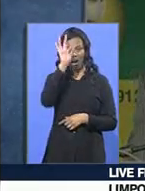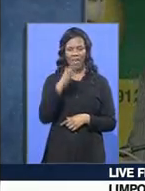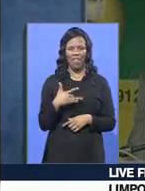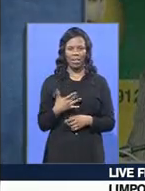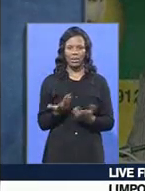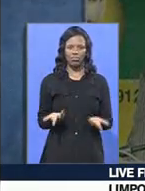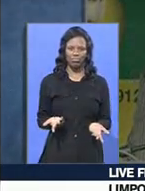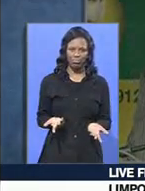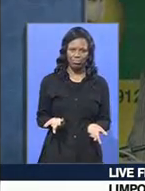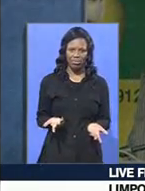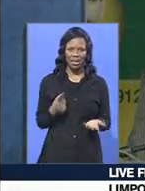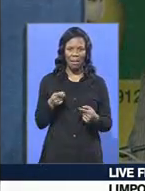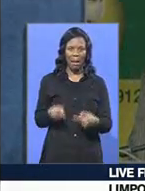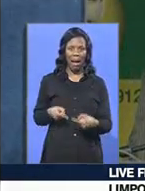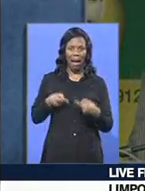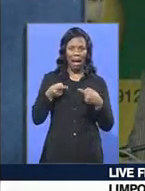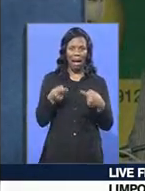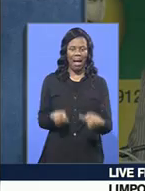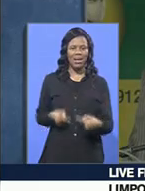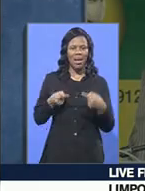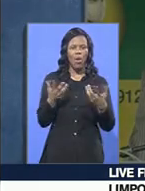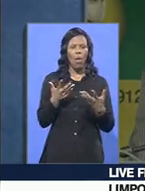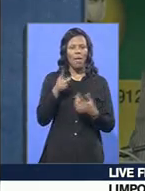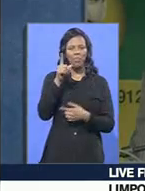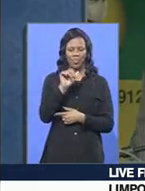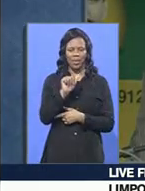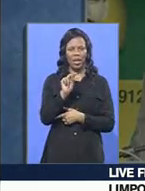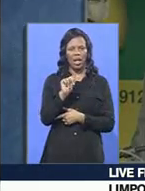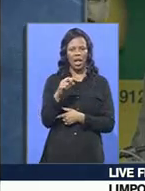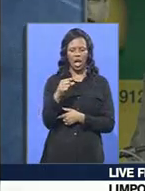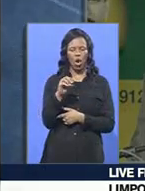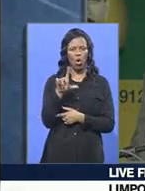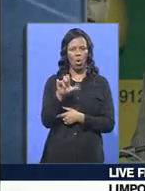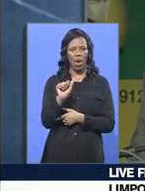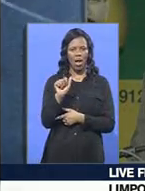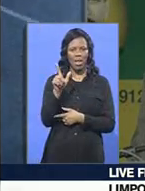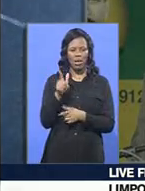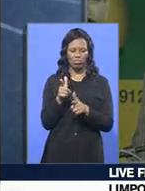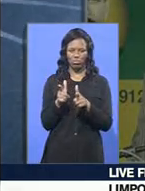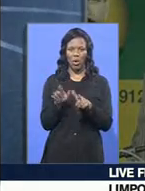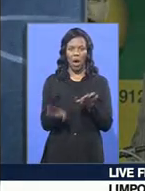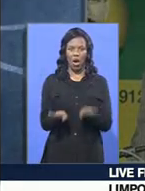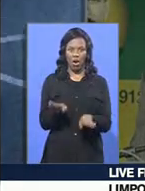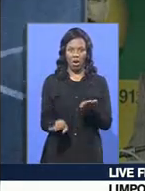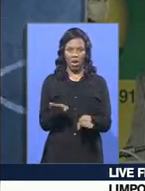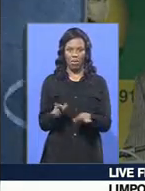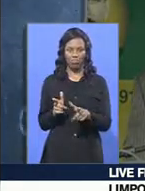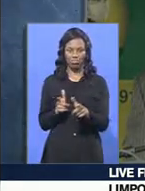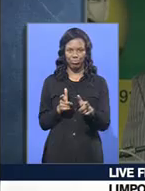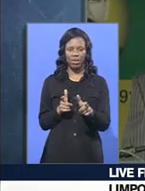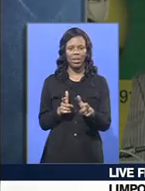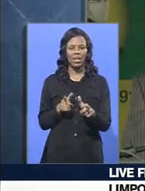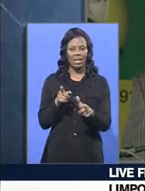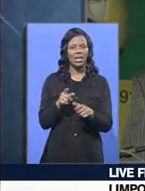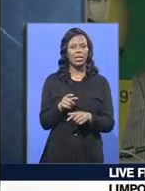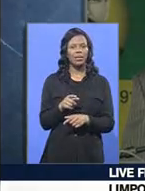Quito Cuiabá in Angola, where the South African Defence Force was